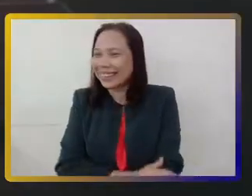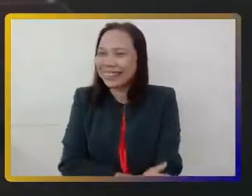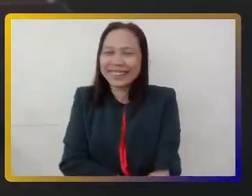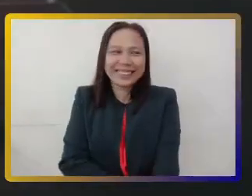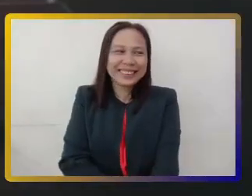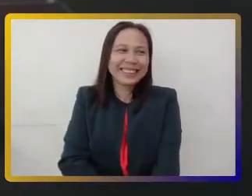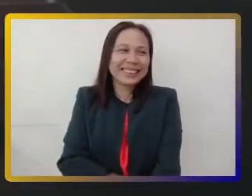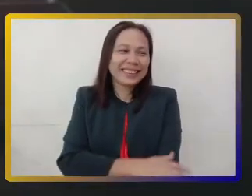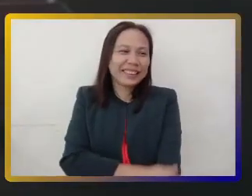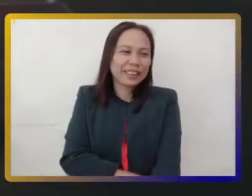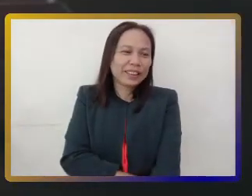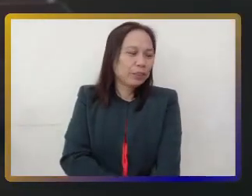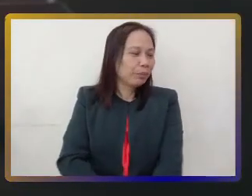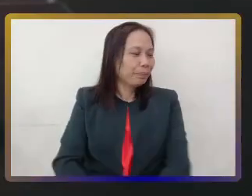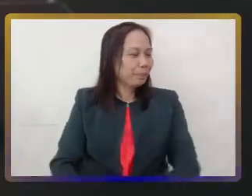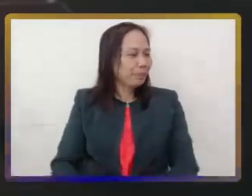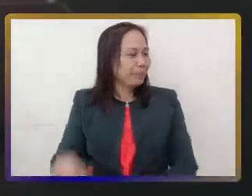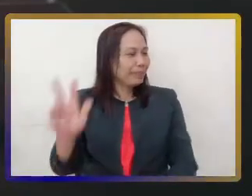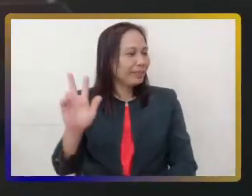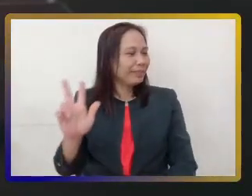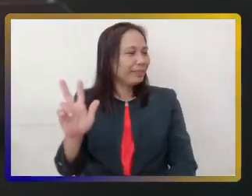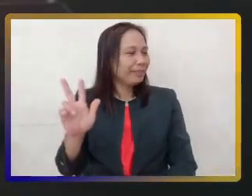bread nowse